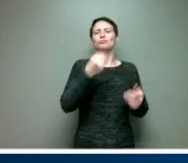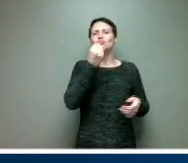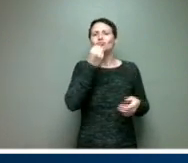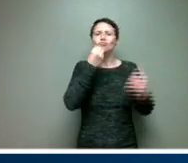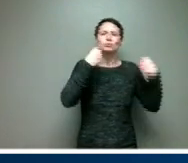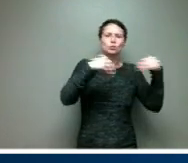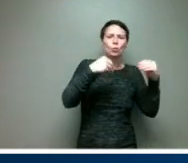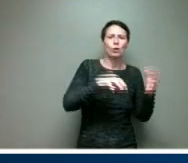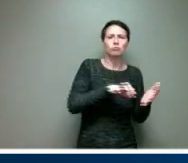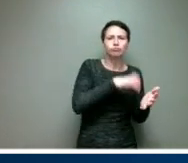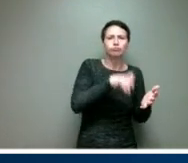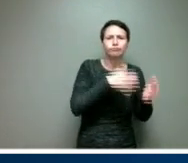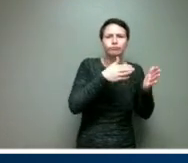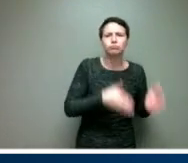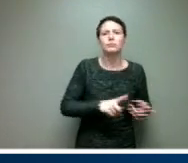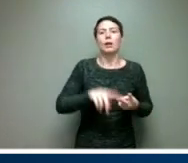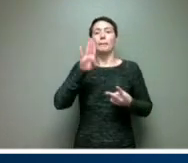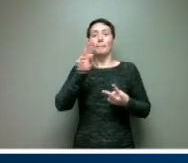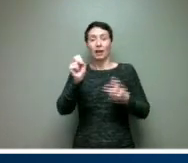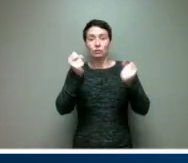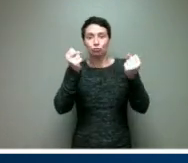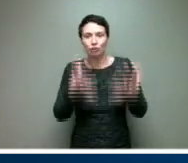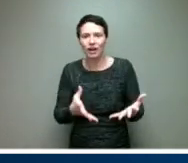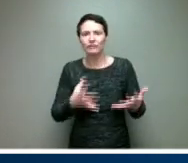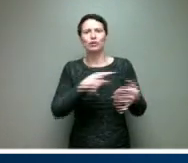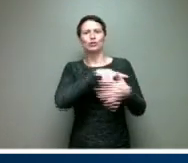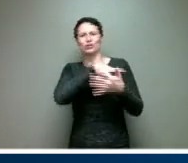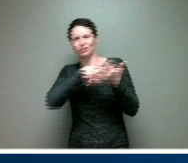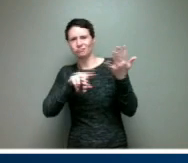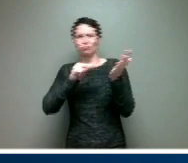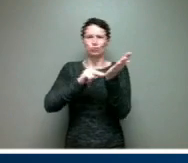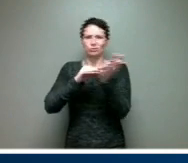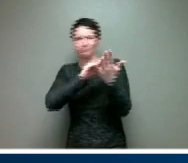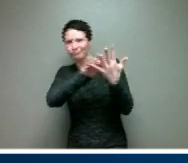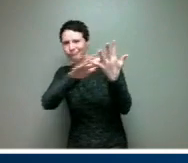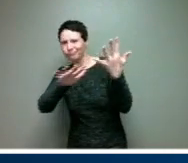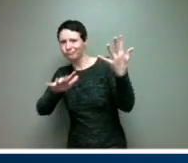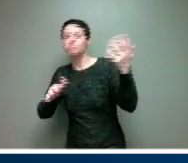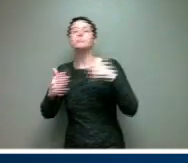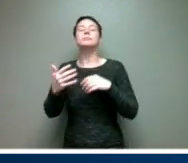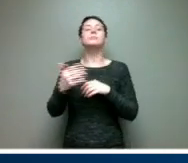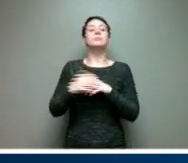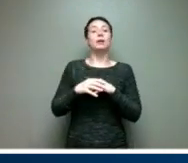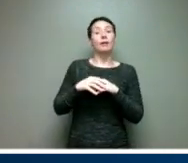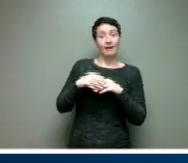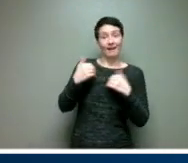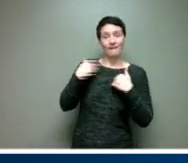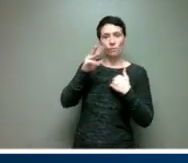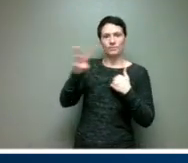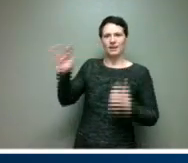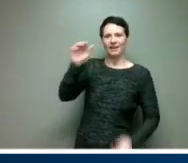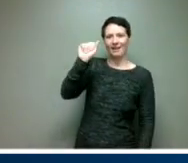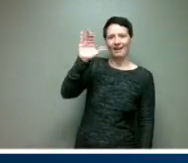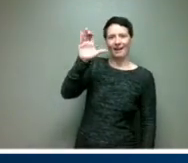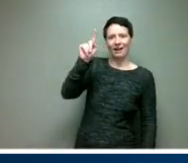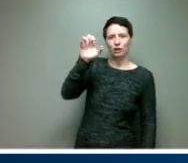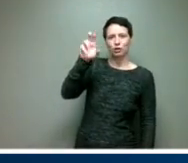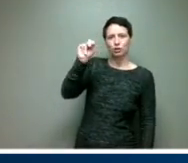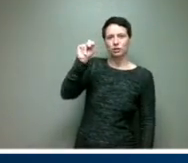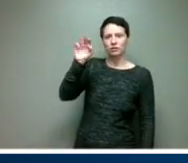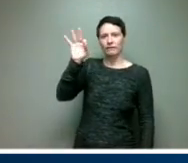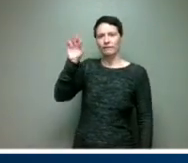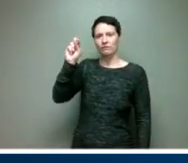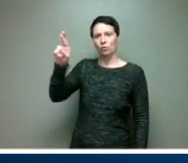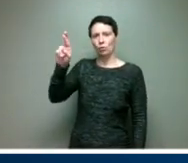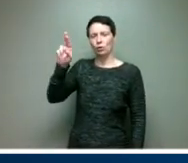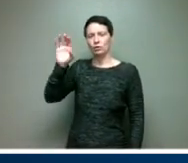workers, pandemic childcare is still available for essential workers. So go to actionforchildren.org to see what's available for